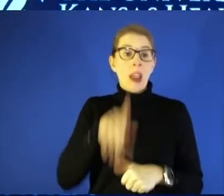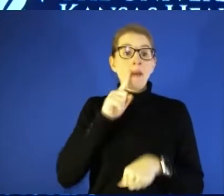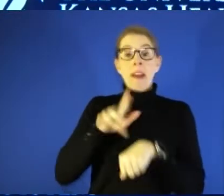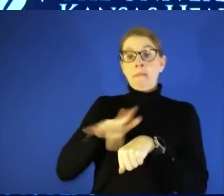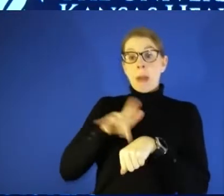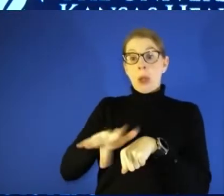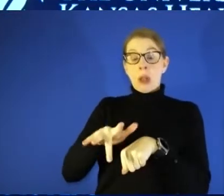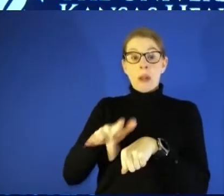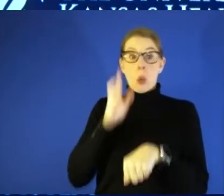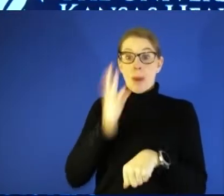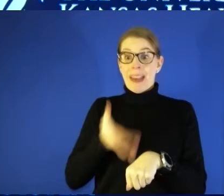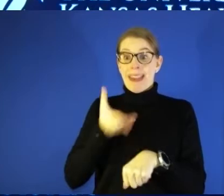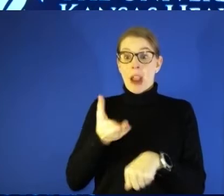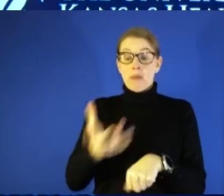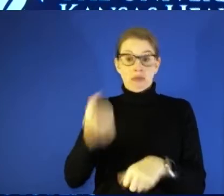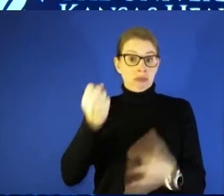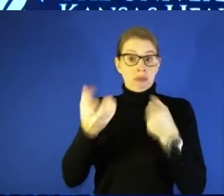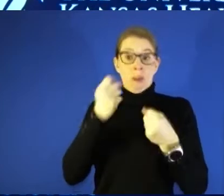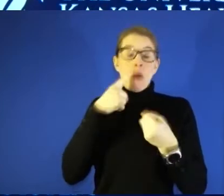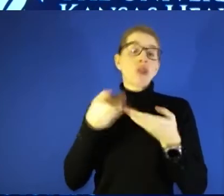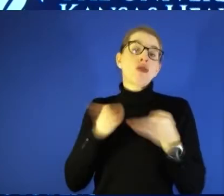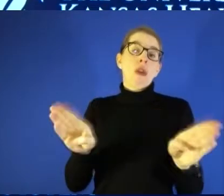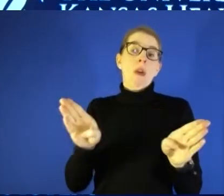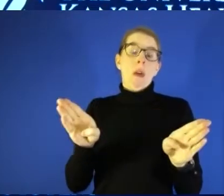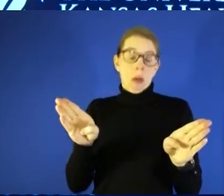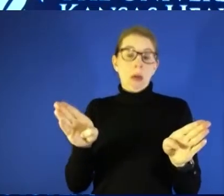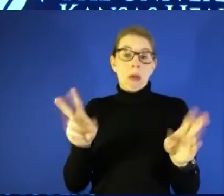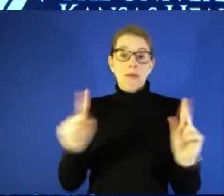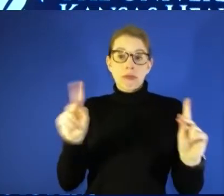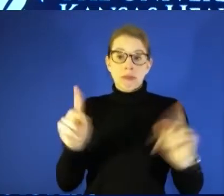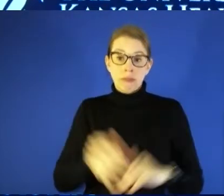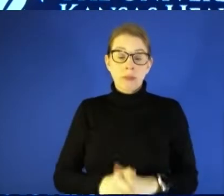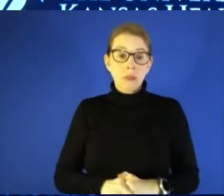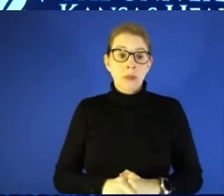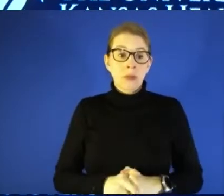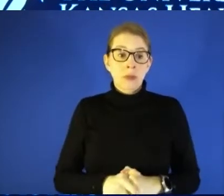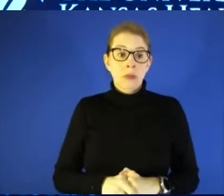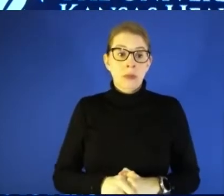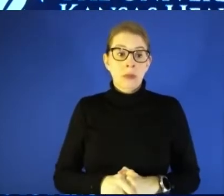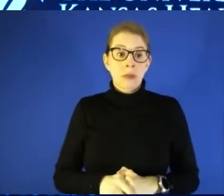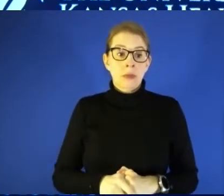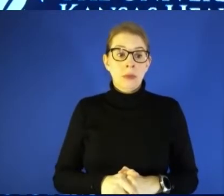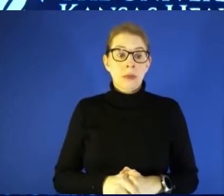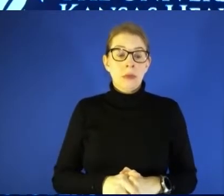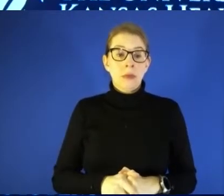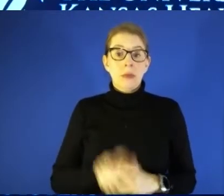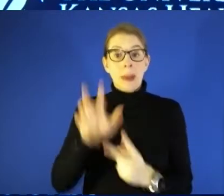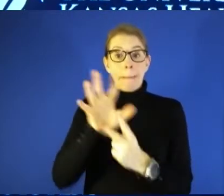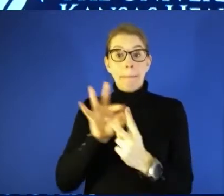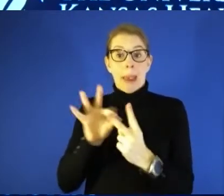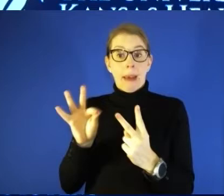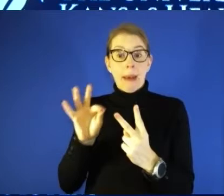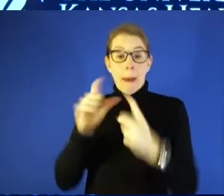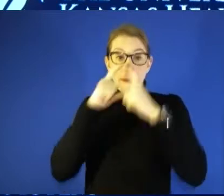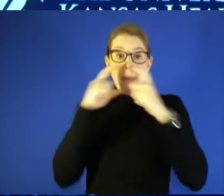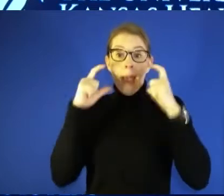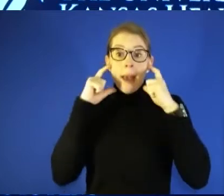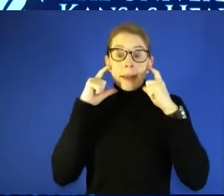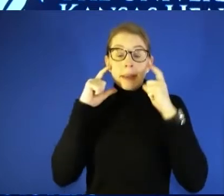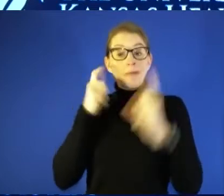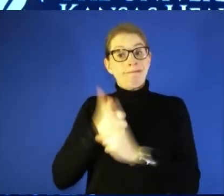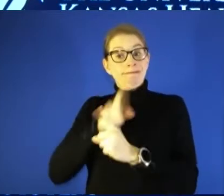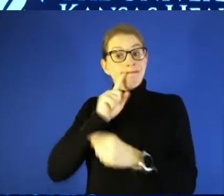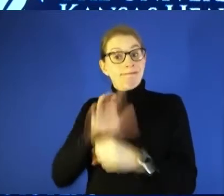to be there for the general public. I think, again, it's going to be, you have to pick a mask that you are going to commit to wear. And